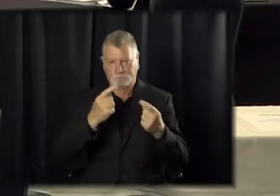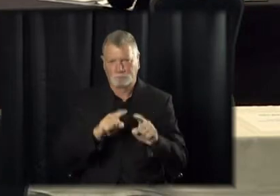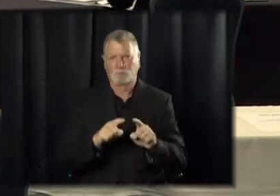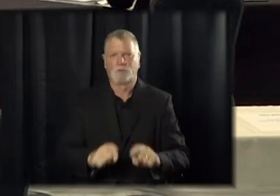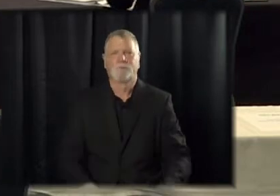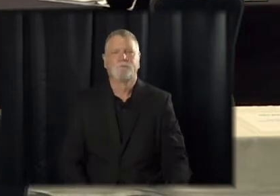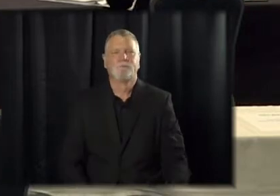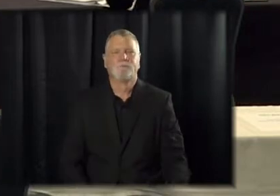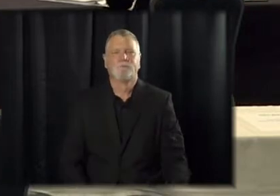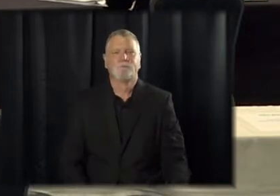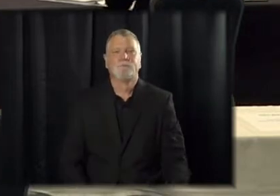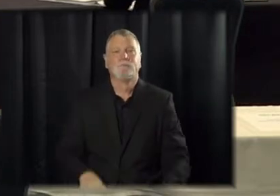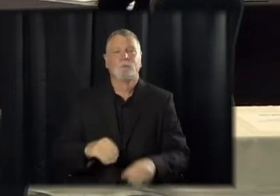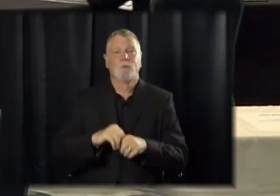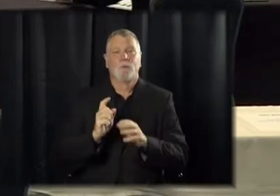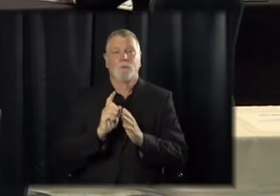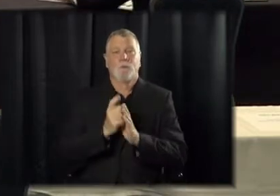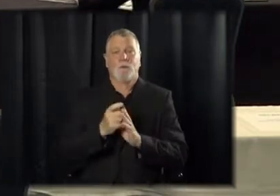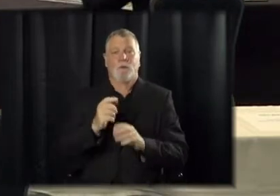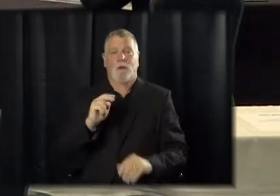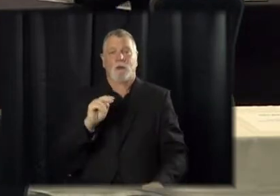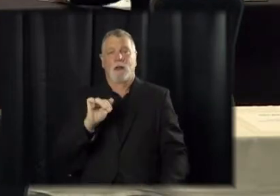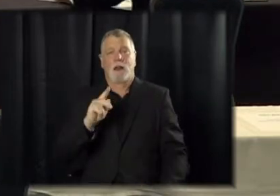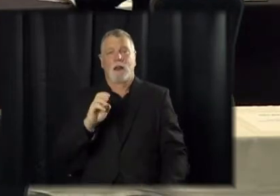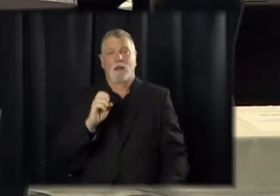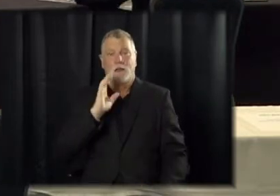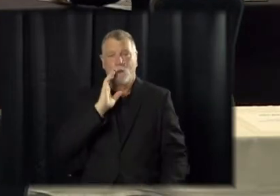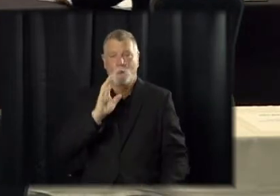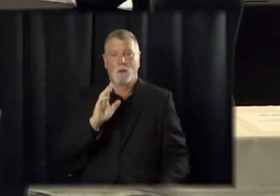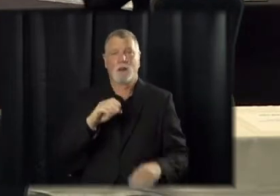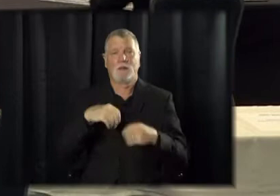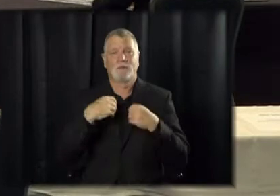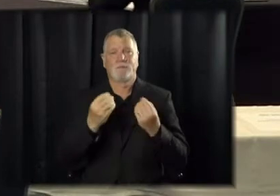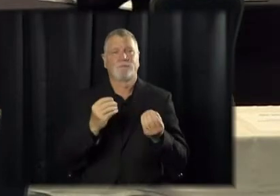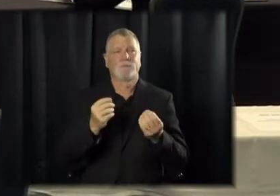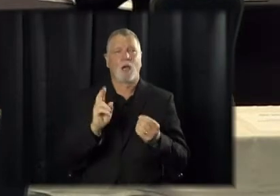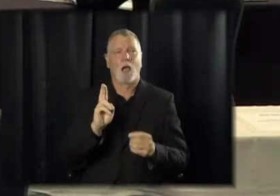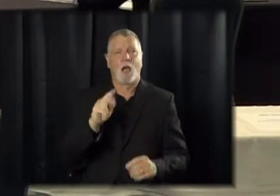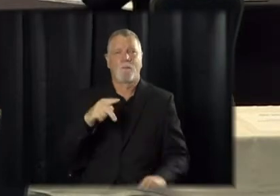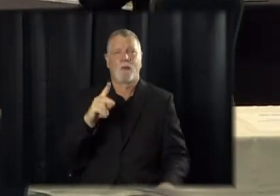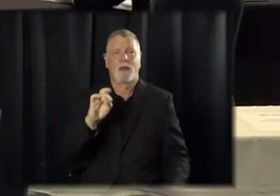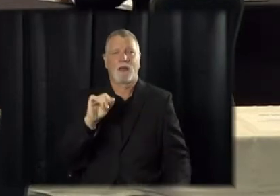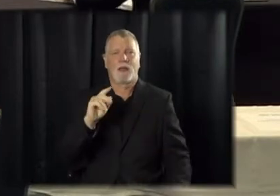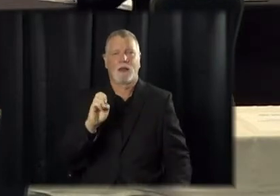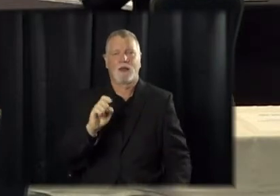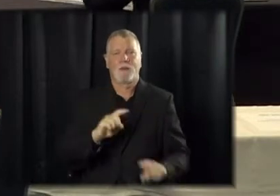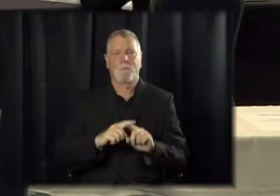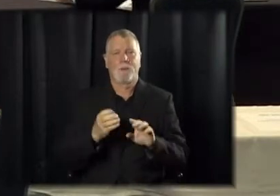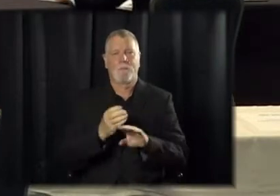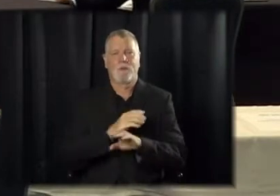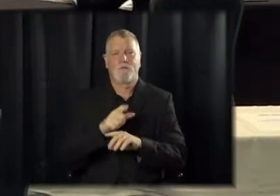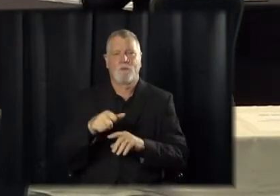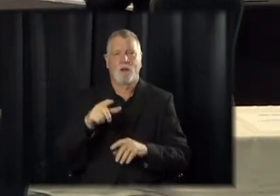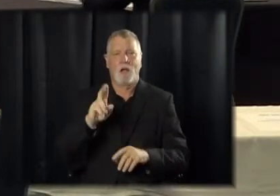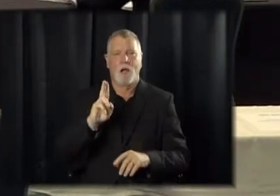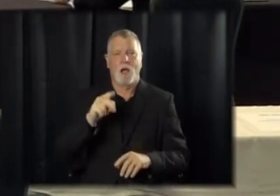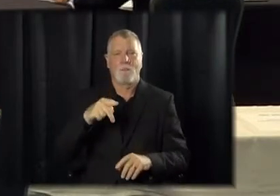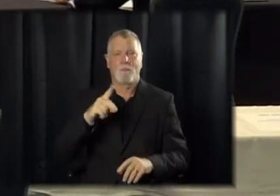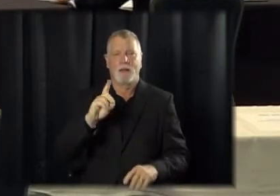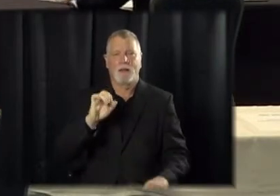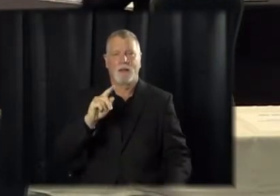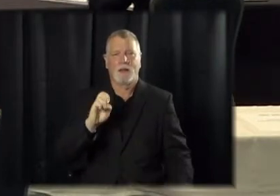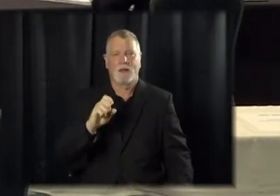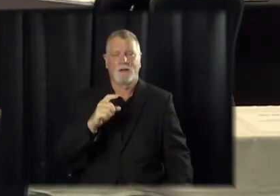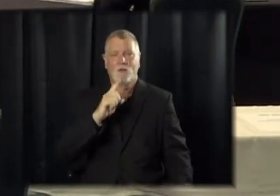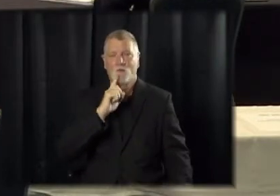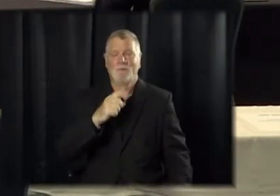our Executive Director, Natalie Jaresko, will give an update. But before she begins our update, I just wanted to say